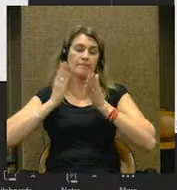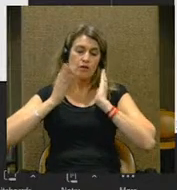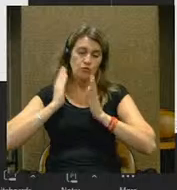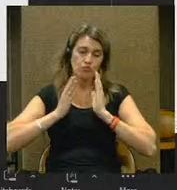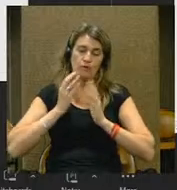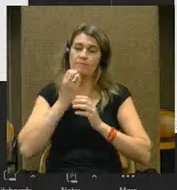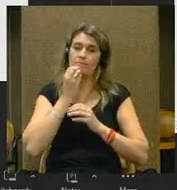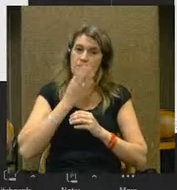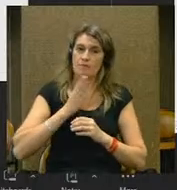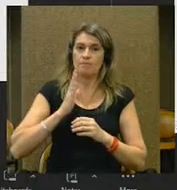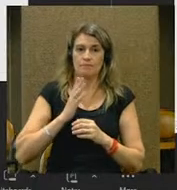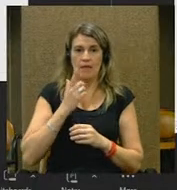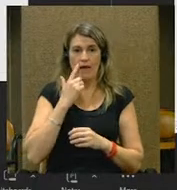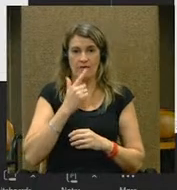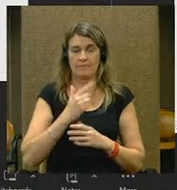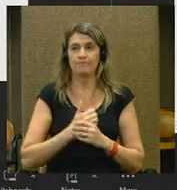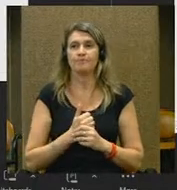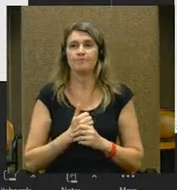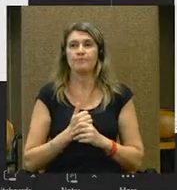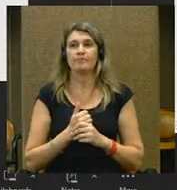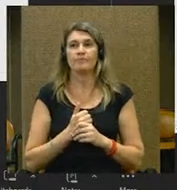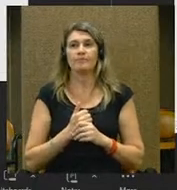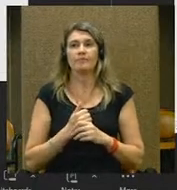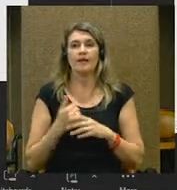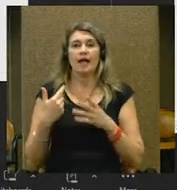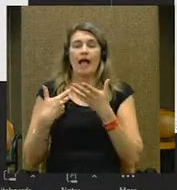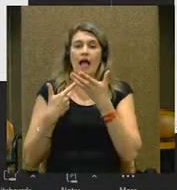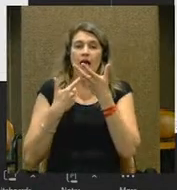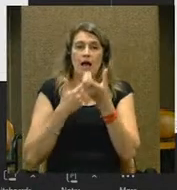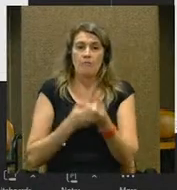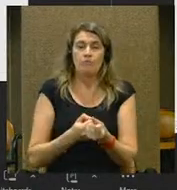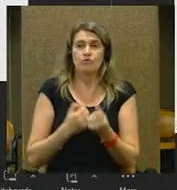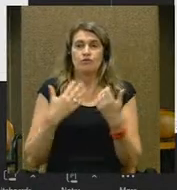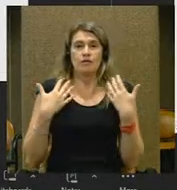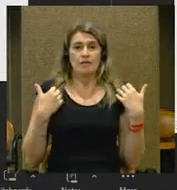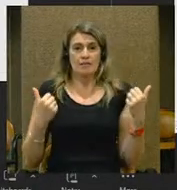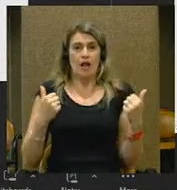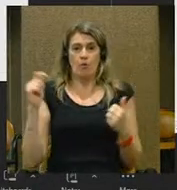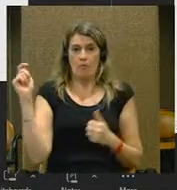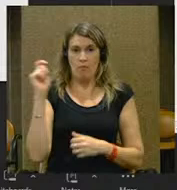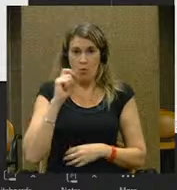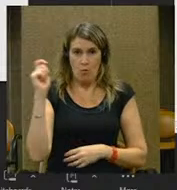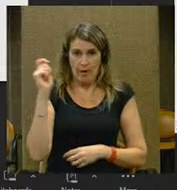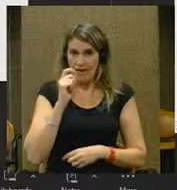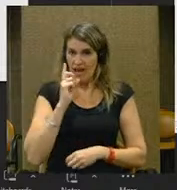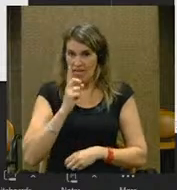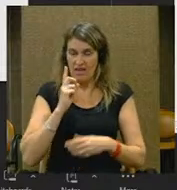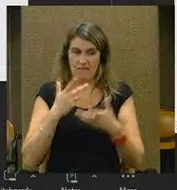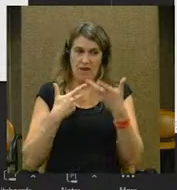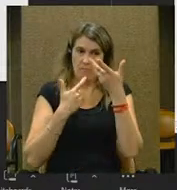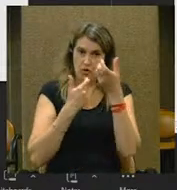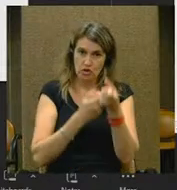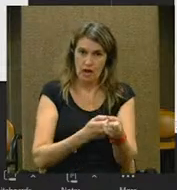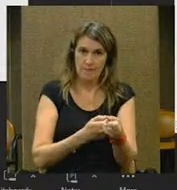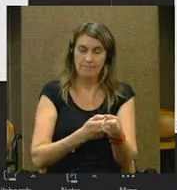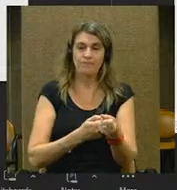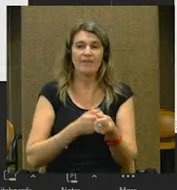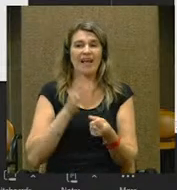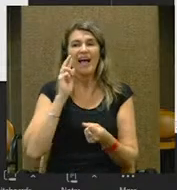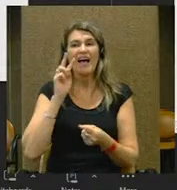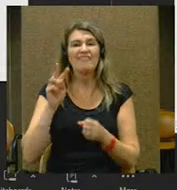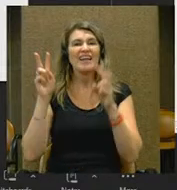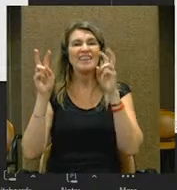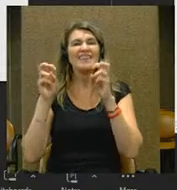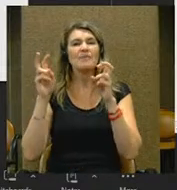Supporting the health sector intervention, we recognize that there needs to be measures in terms of social stabilization, because